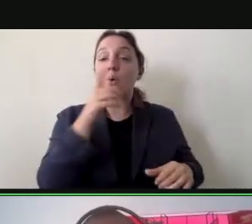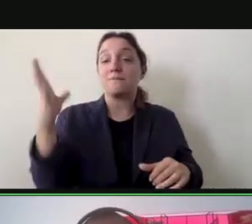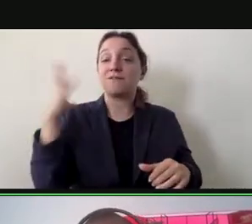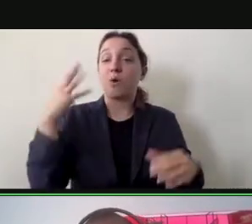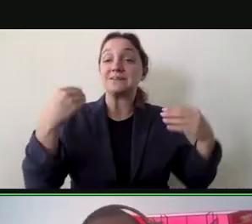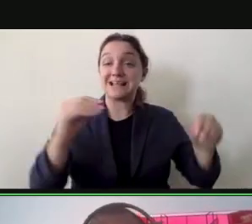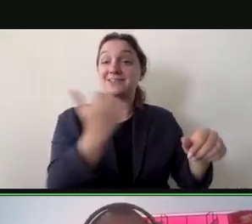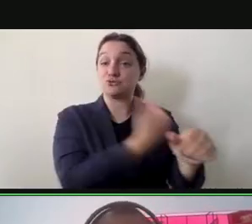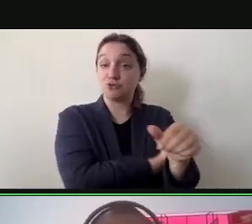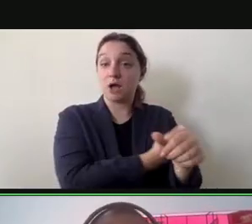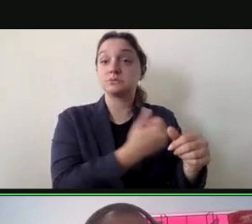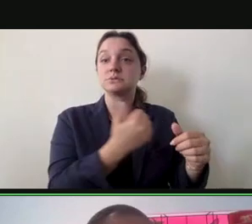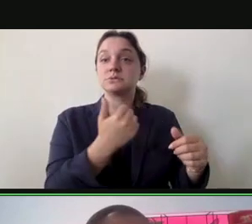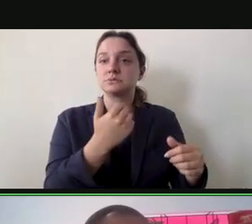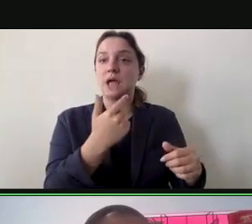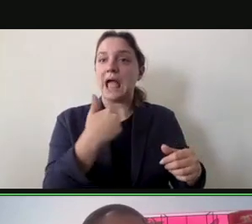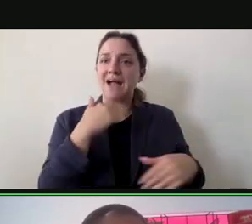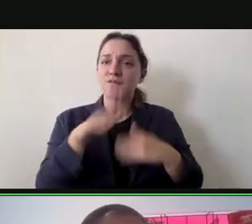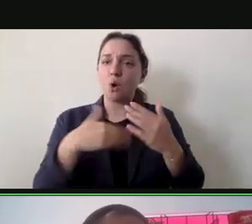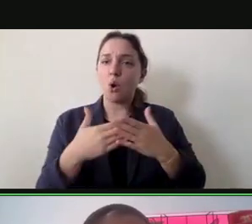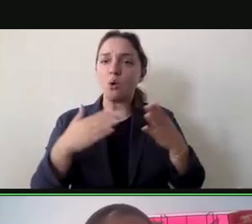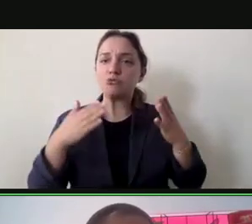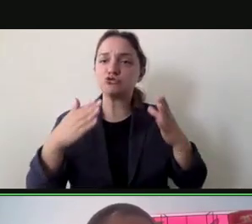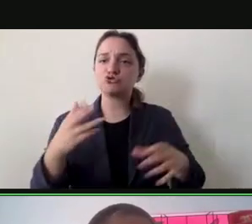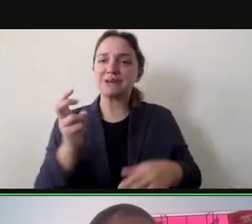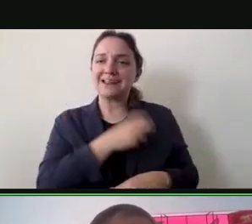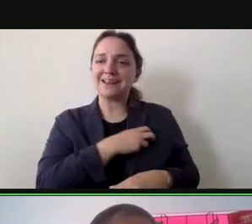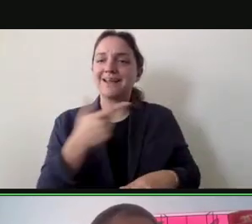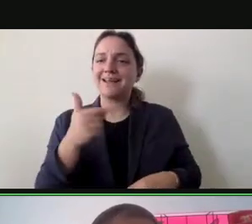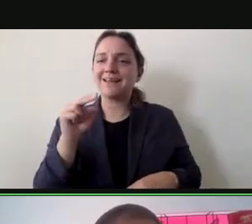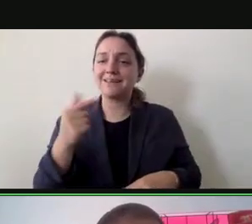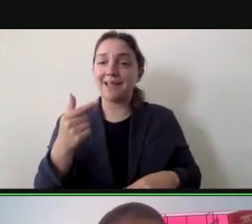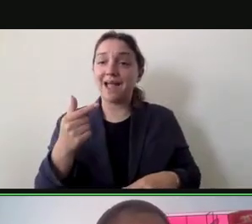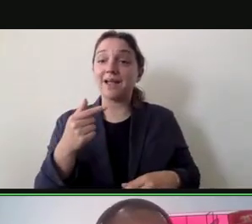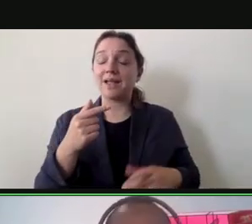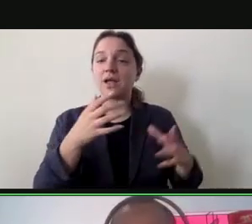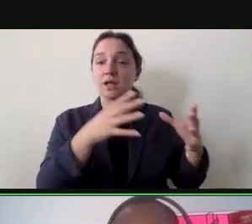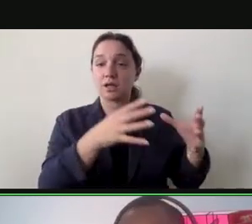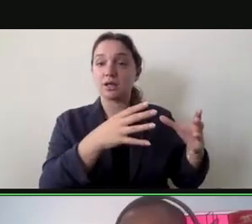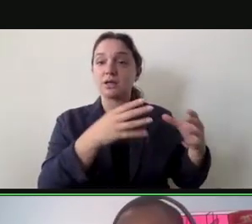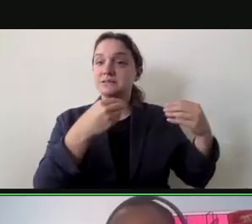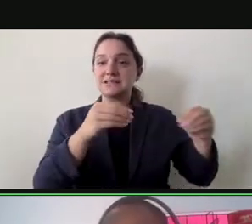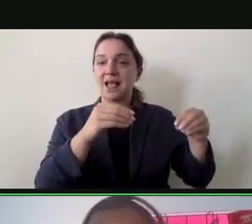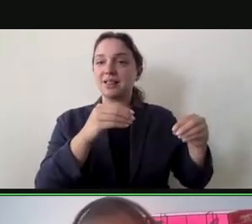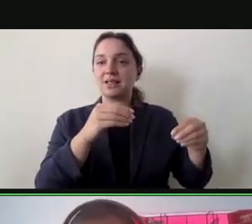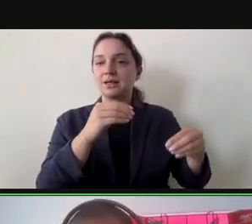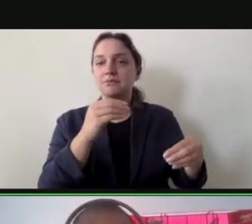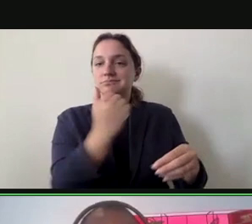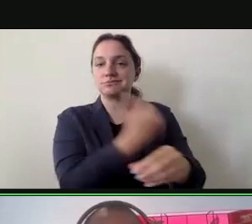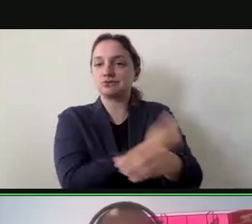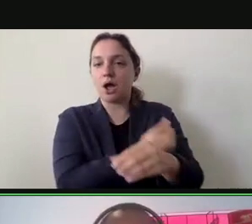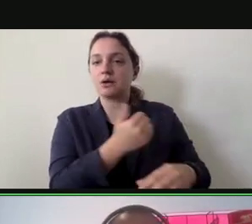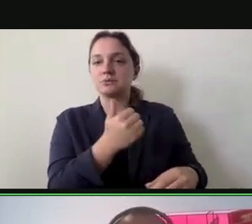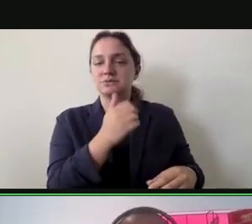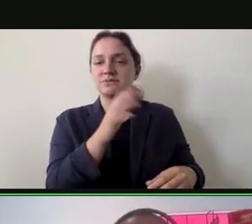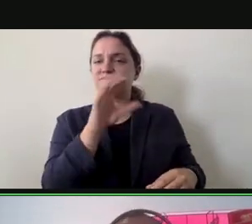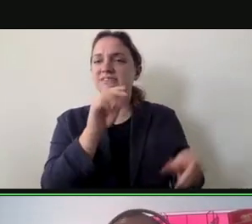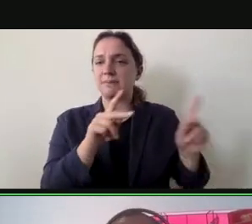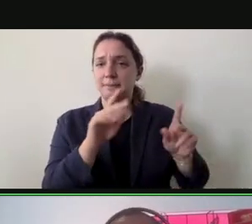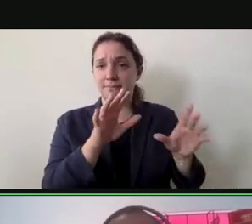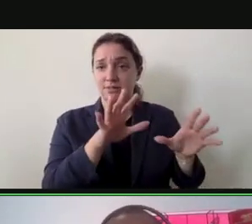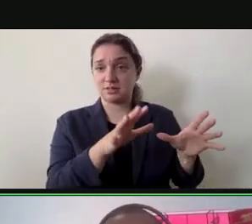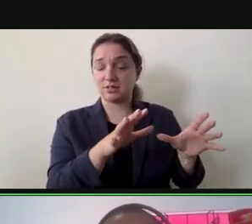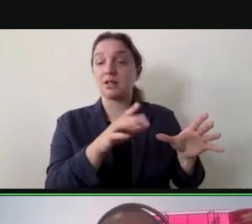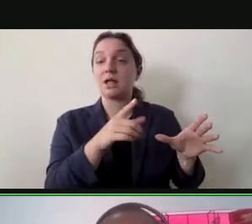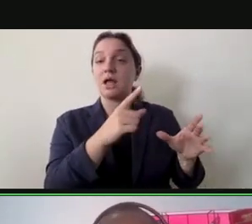whole street gang that was selling illegal narcotics. There was 50 of them. And they